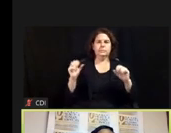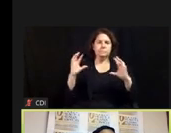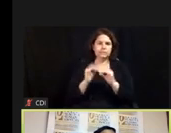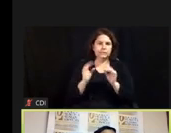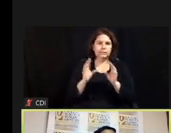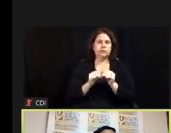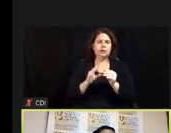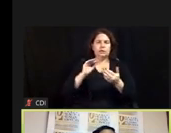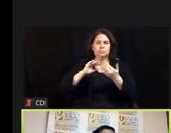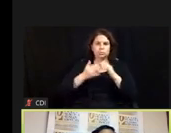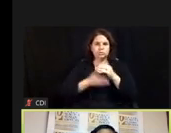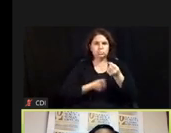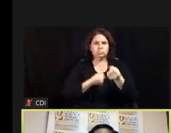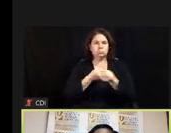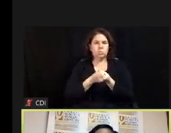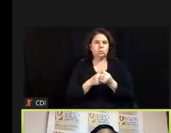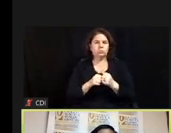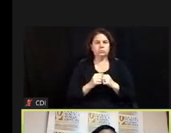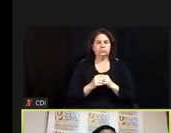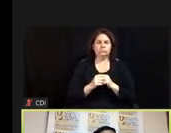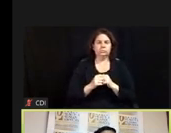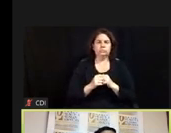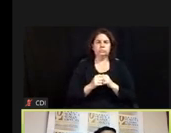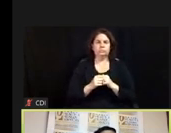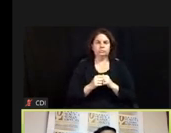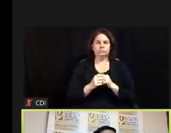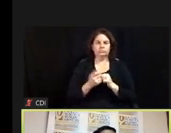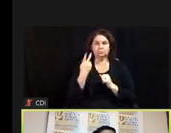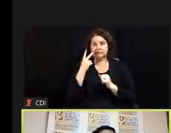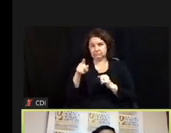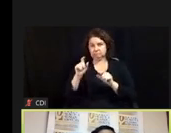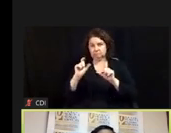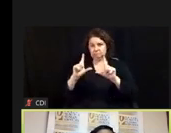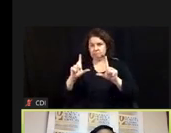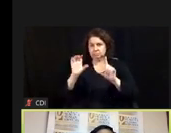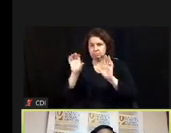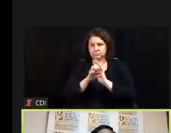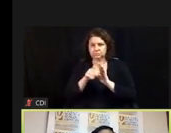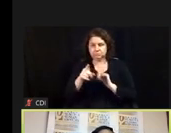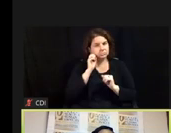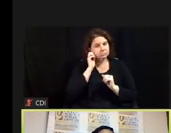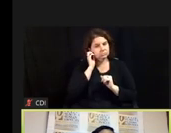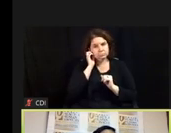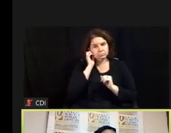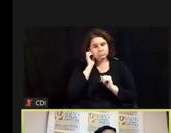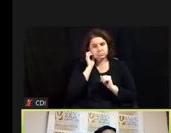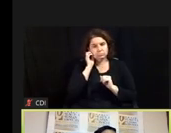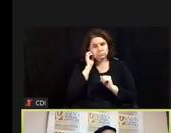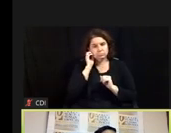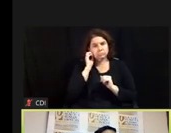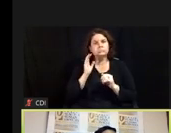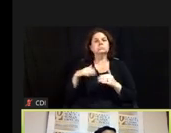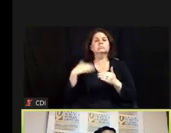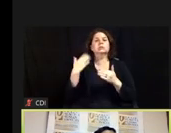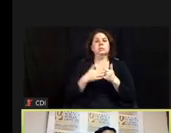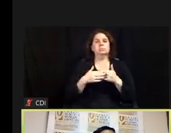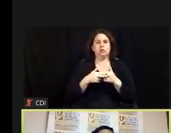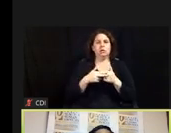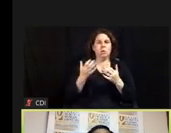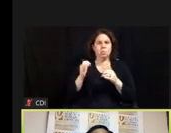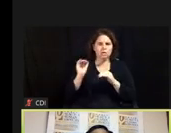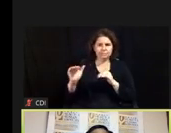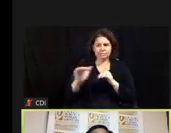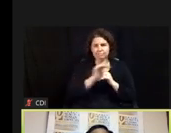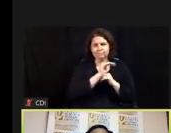please go look for those wonderful resources. Next slide. I just want to remind everyone as I get ready to